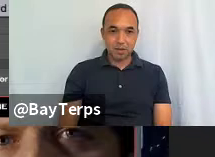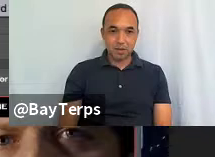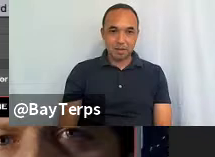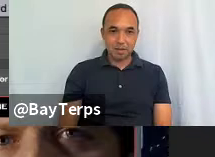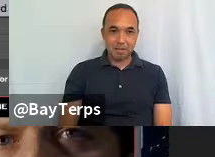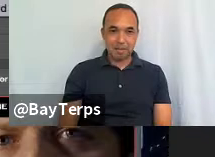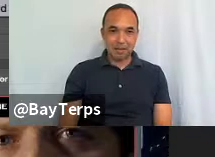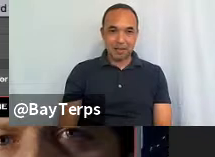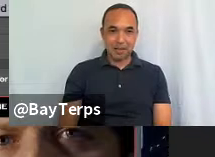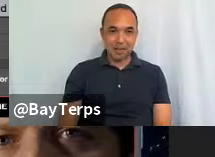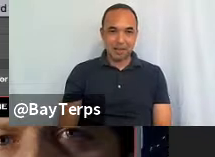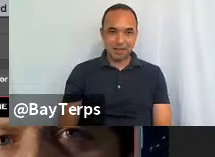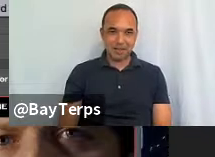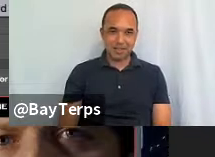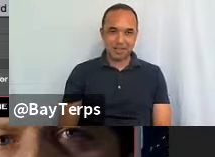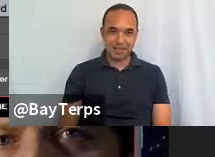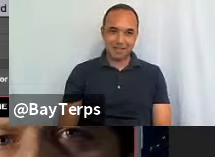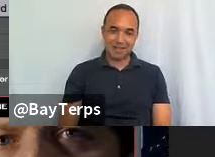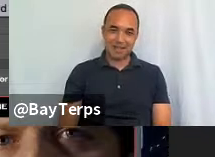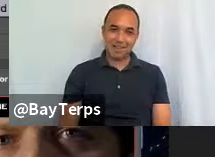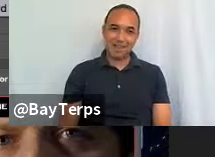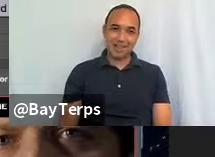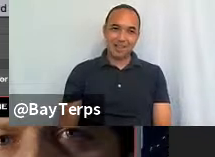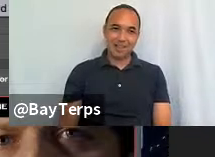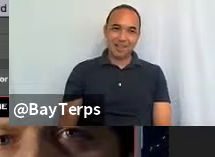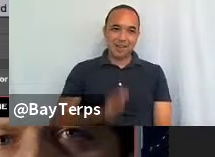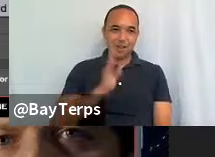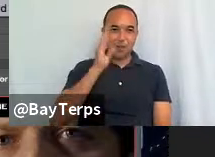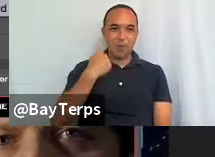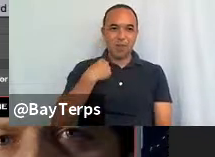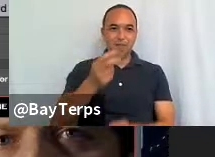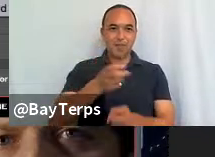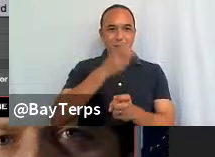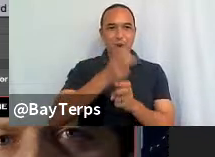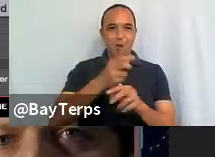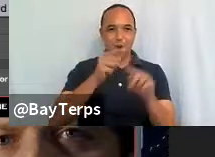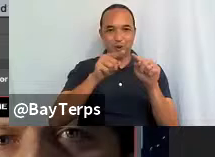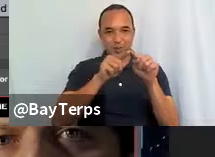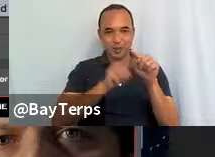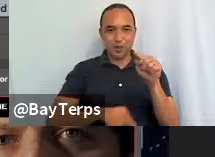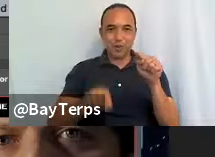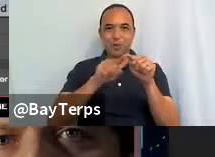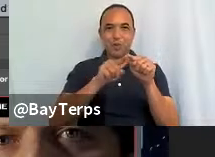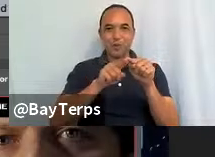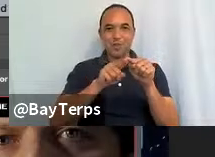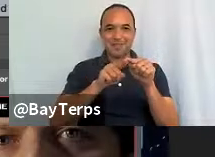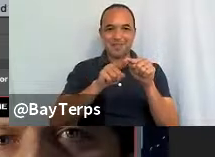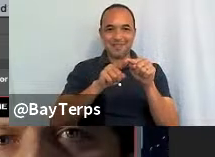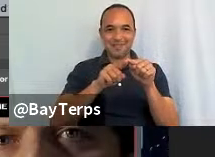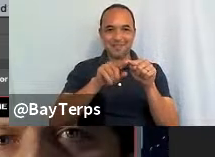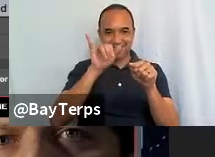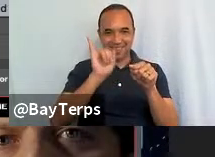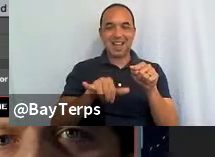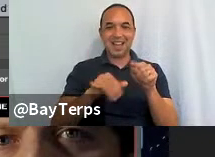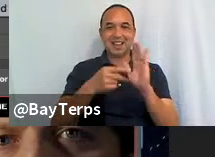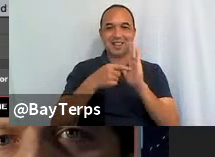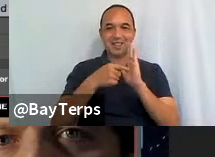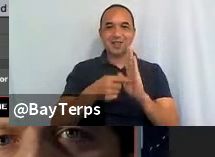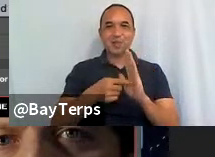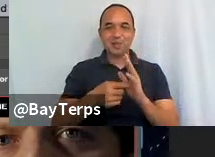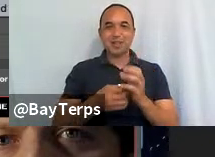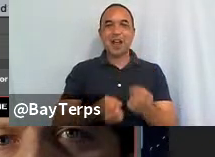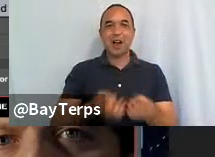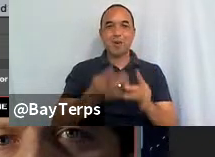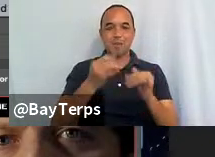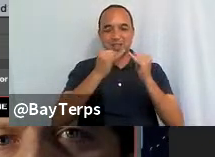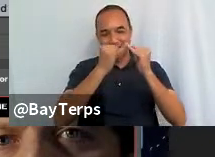and apply it here, you're just going to get a hard circle. That's literally all that the hardness means. And